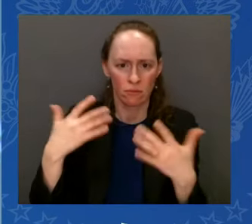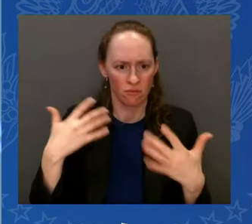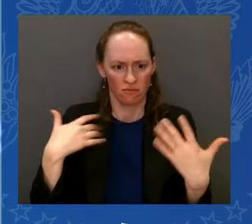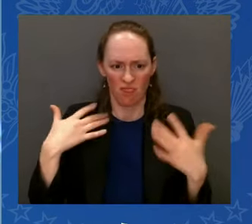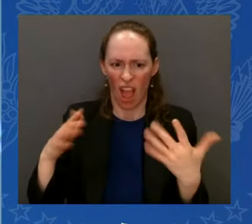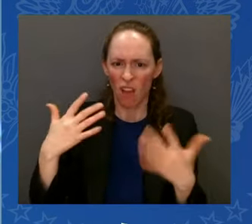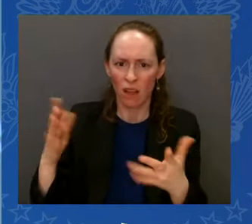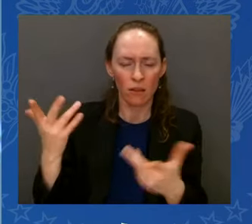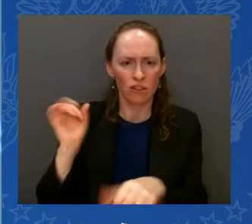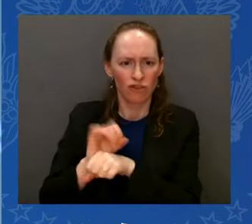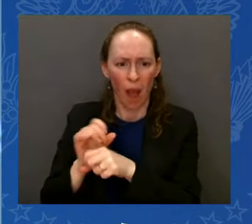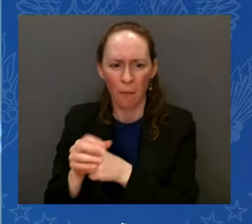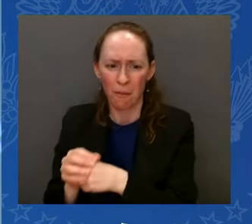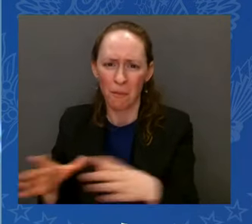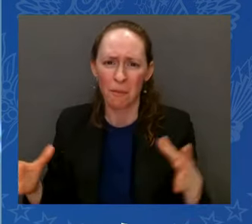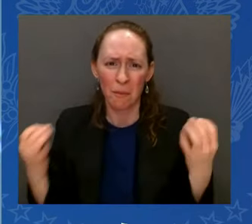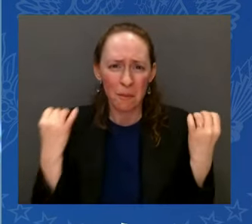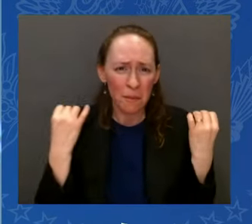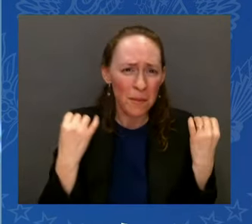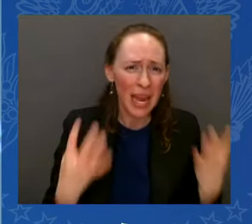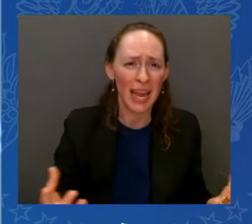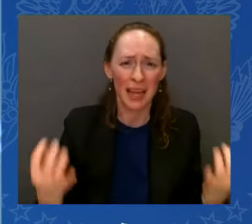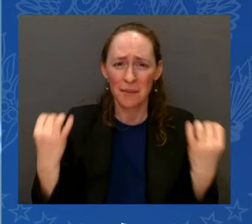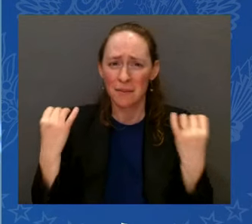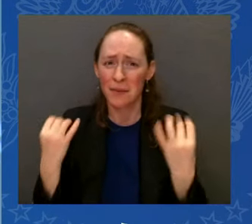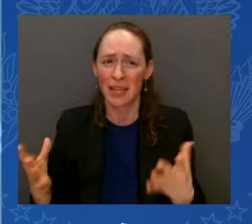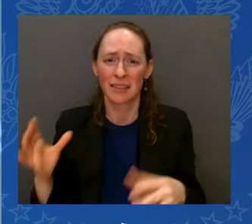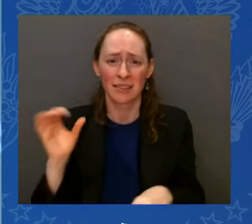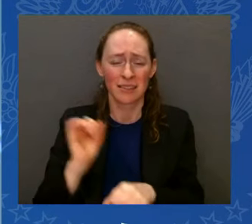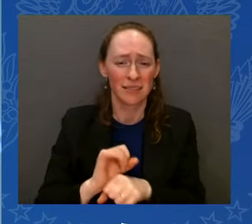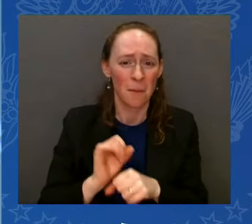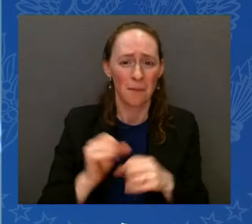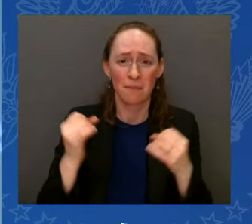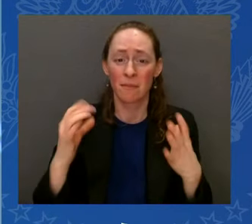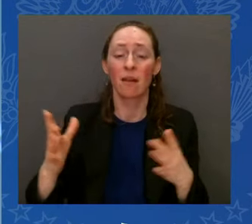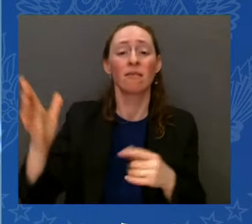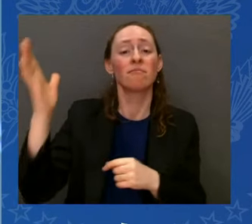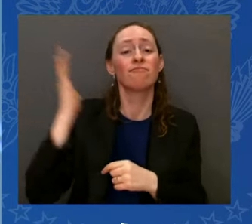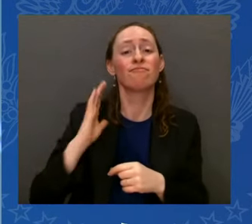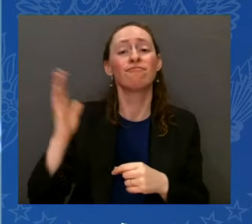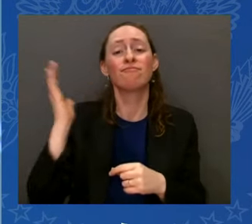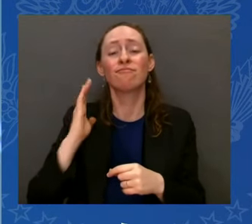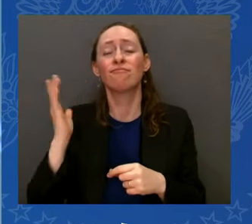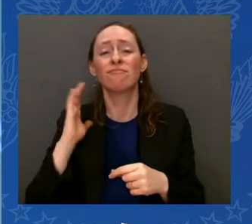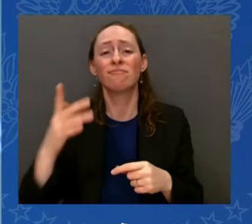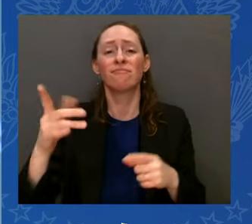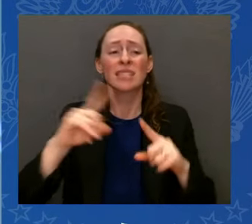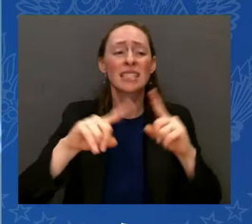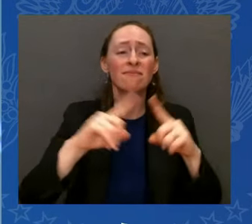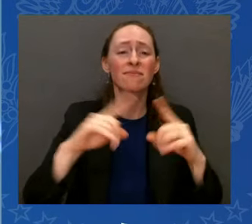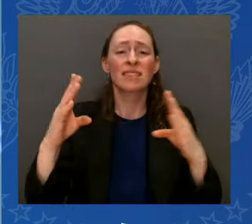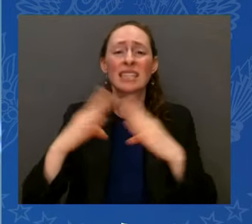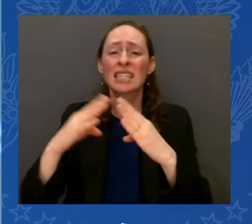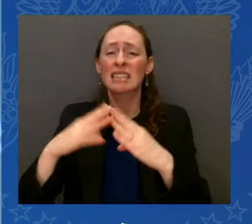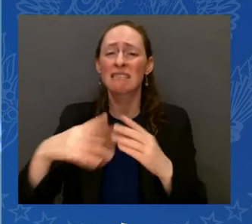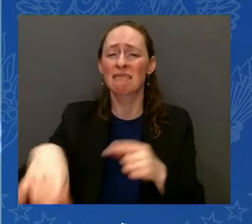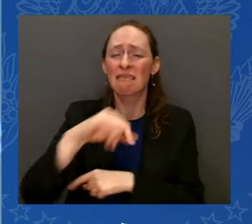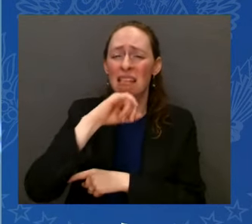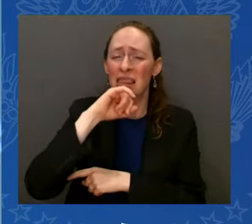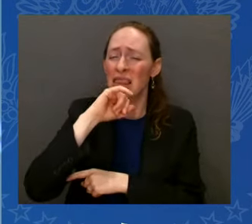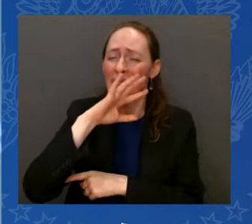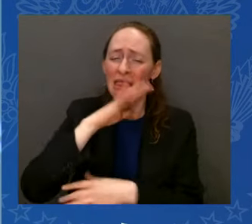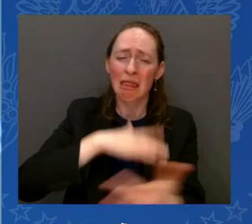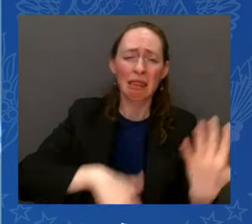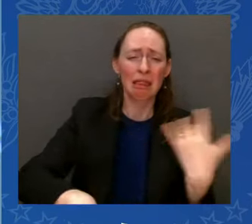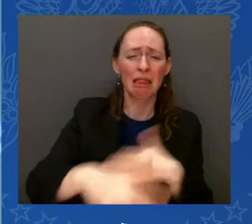suffered the most as a consequence of being smothered by pollution. Think of Cancer Alley in Louisiana, or as the Delaware